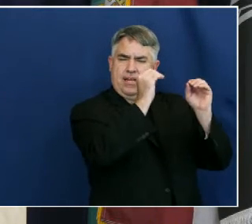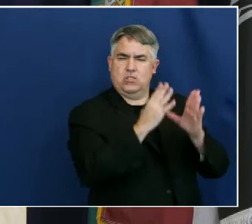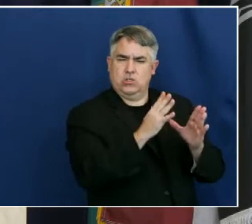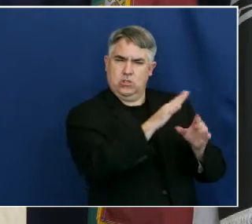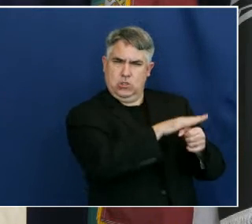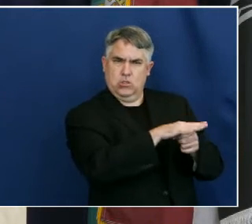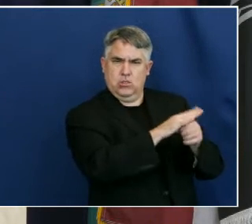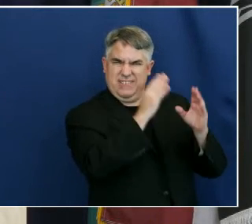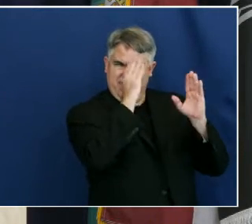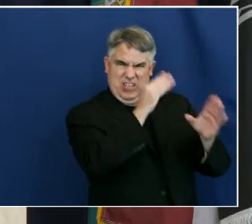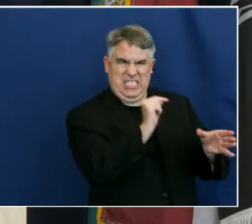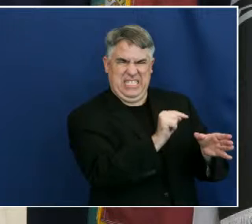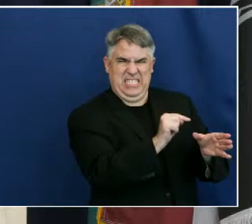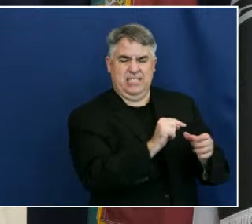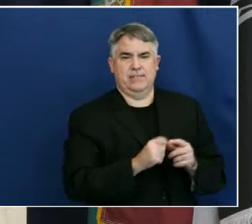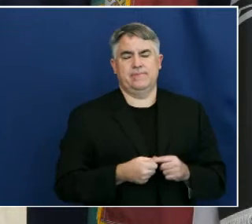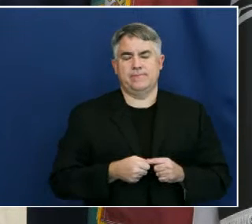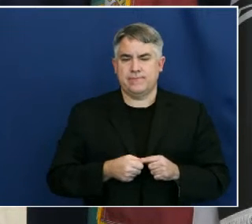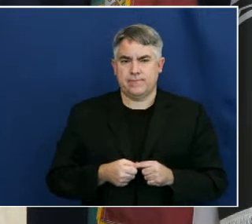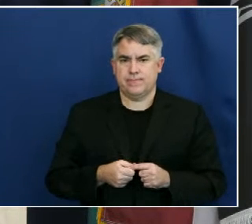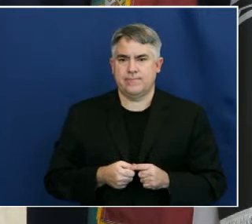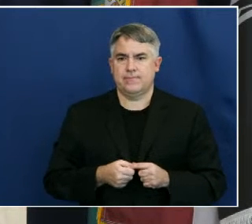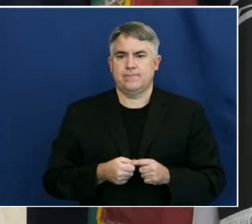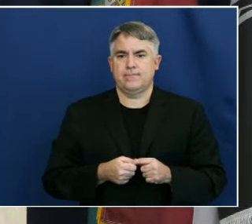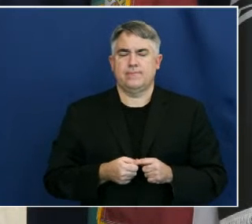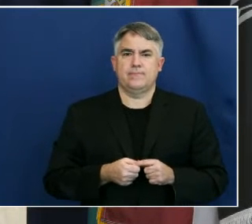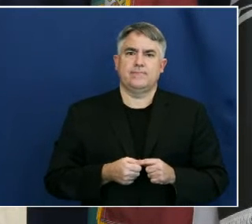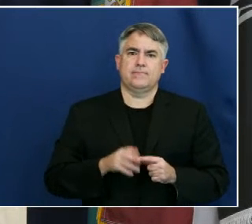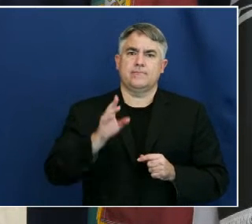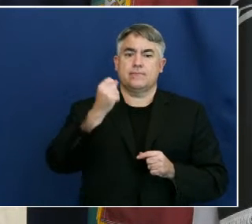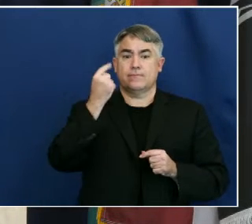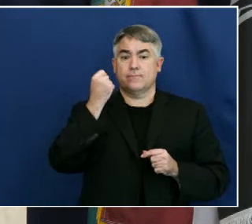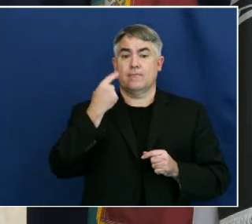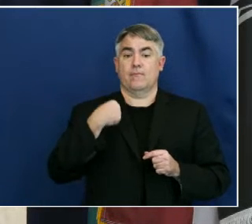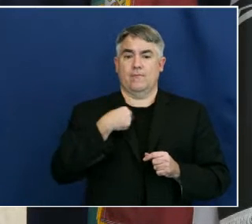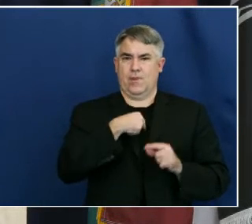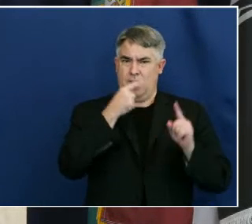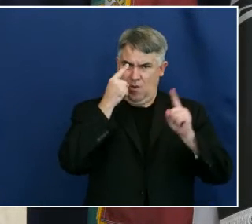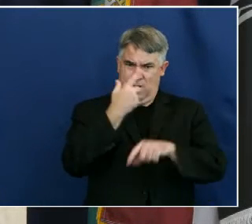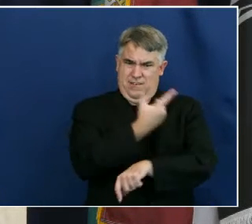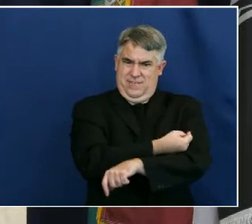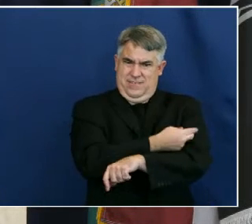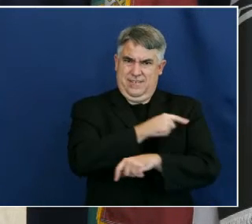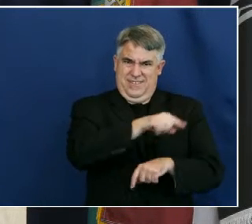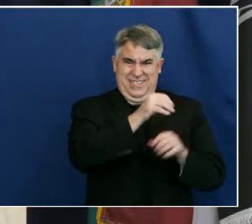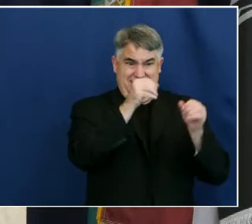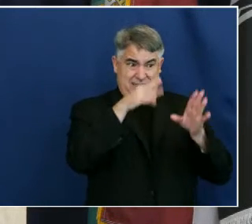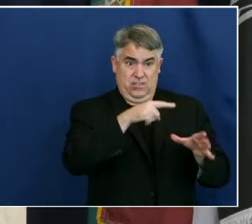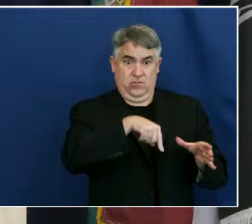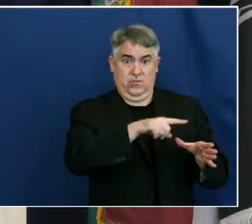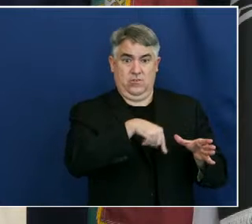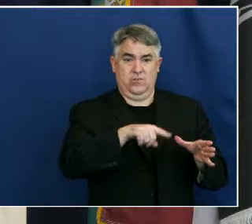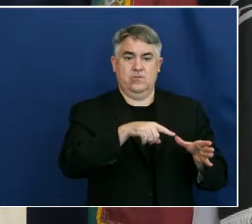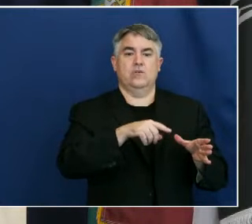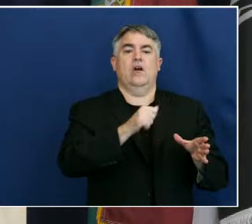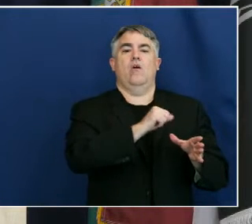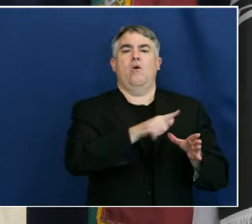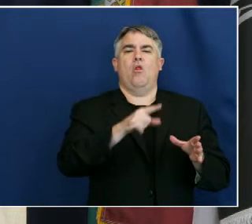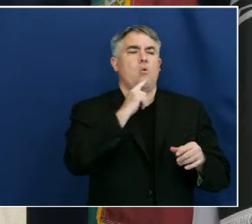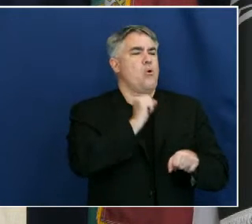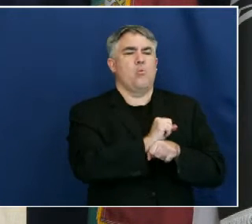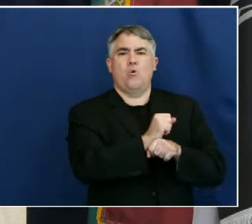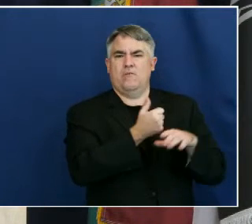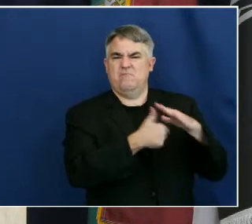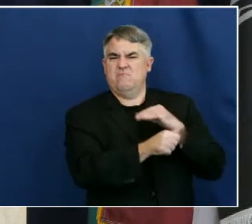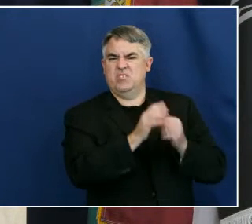how we will be handling K through 12 vaccinations for teachers and staff. And again, we greatly appreciate Dr. Gothold and the County